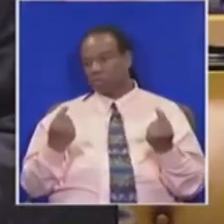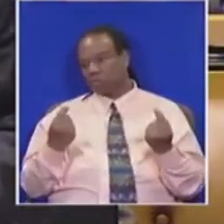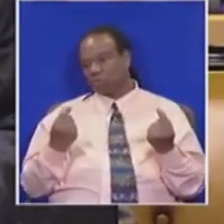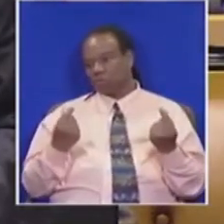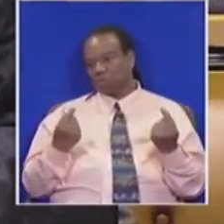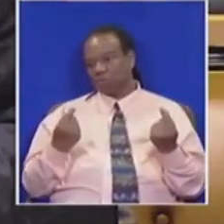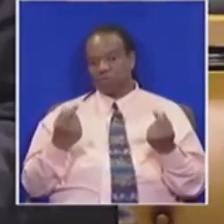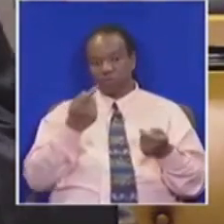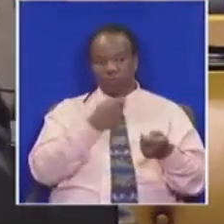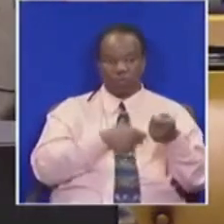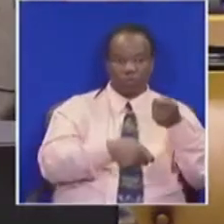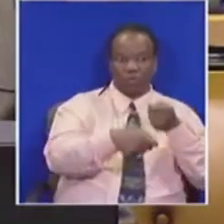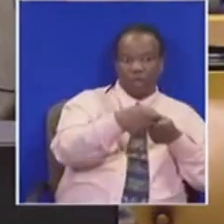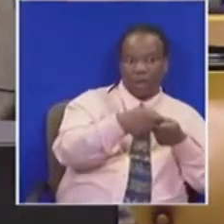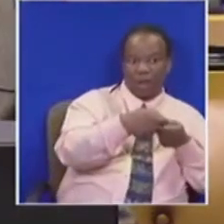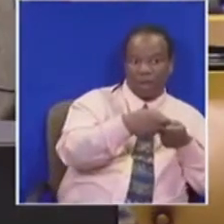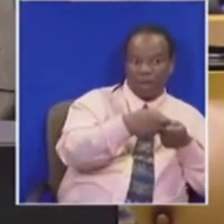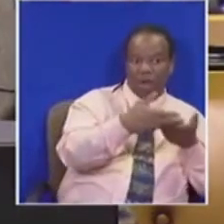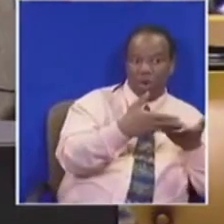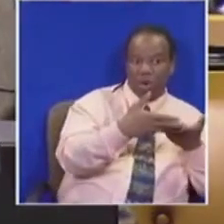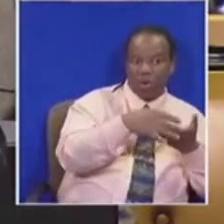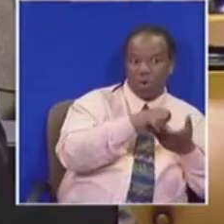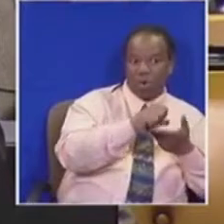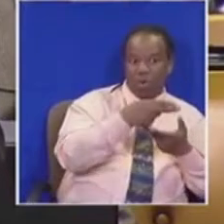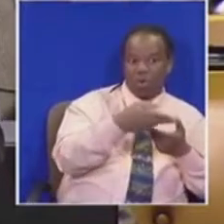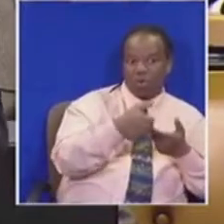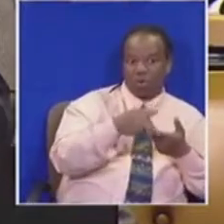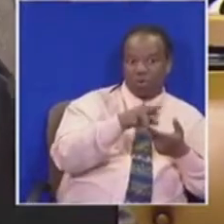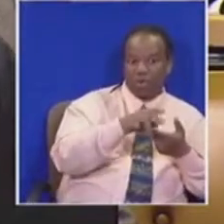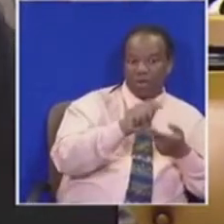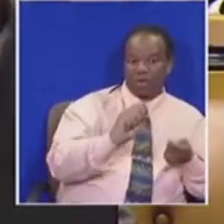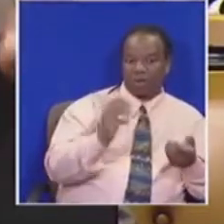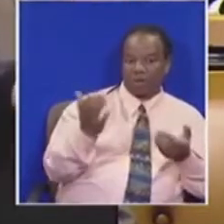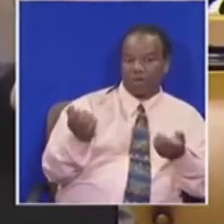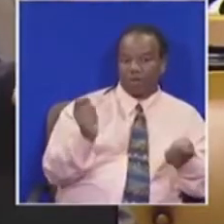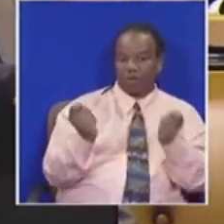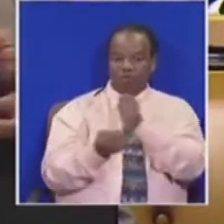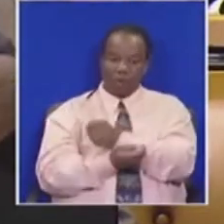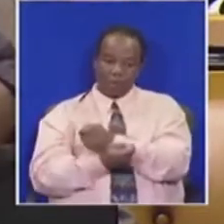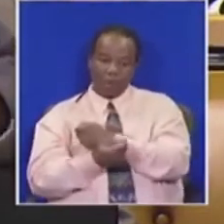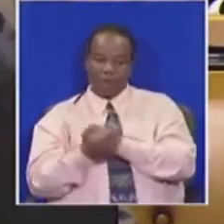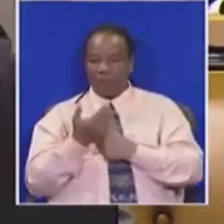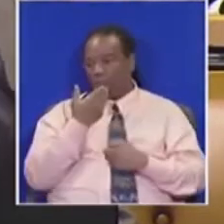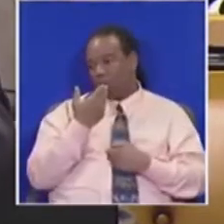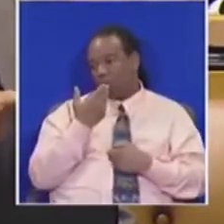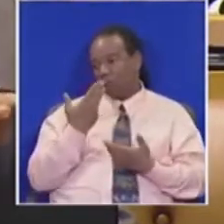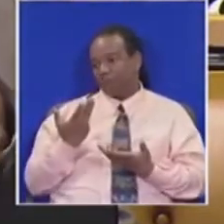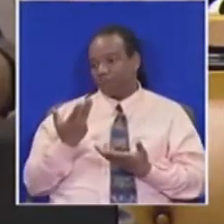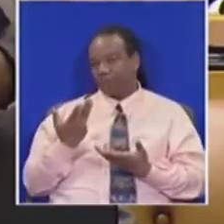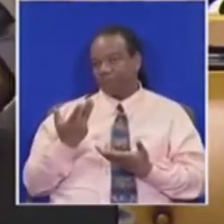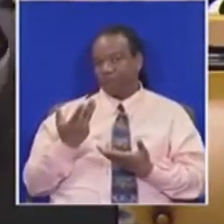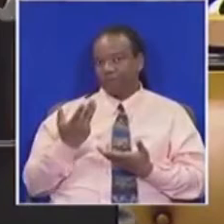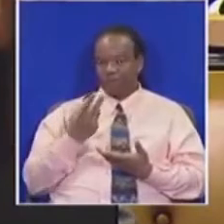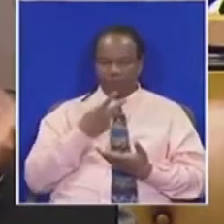do you do a share swap? And if you do a share swap, who do you do the share swap with?